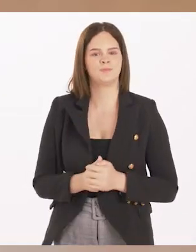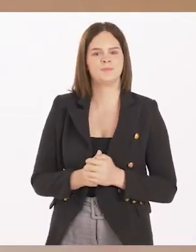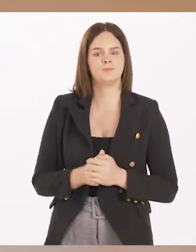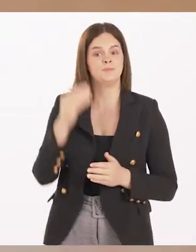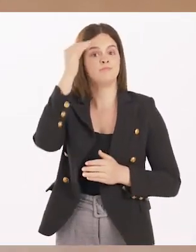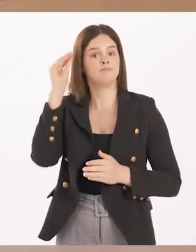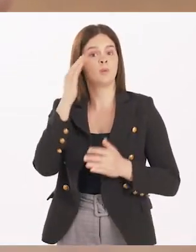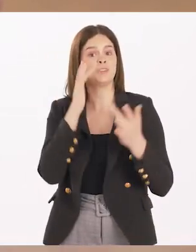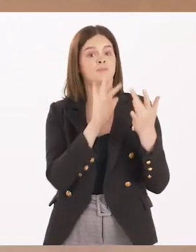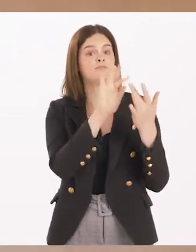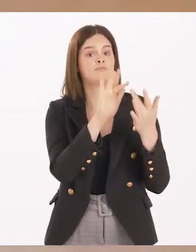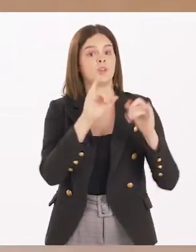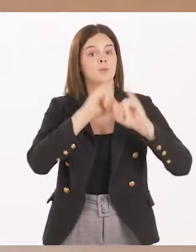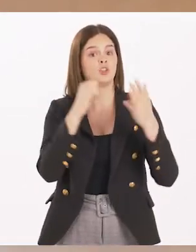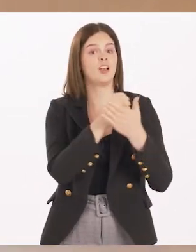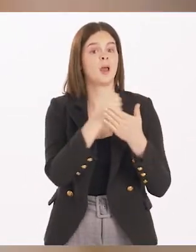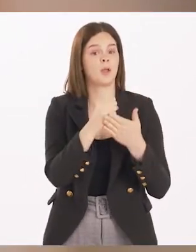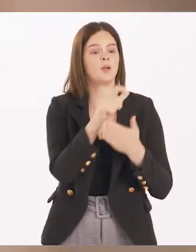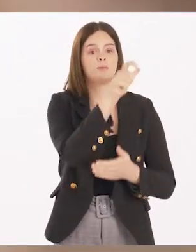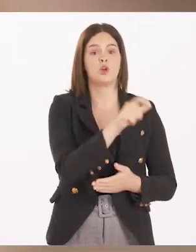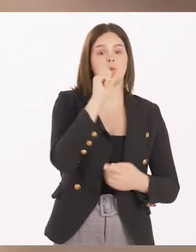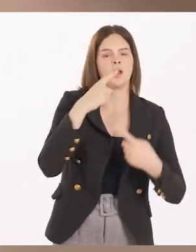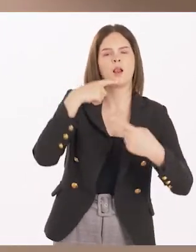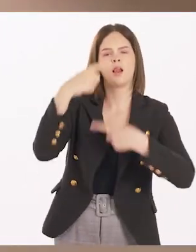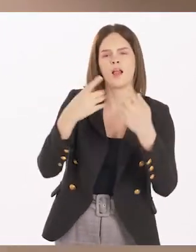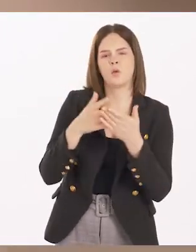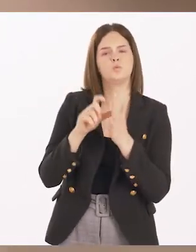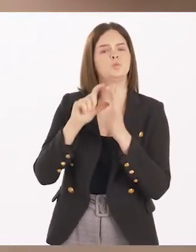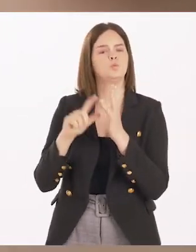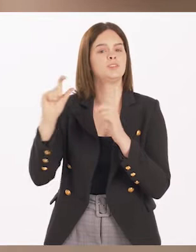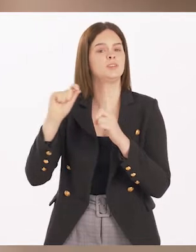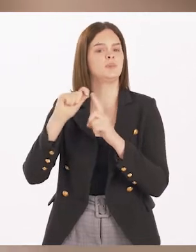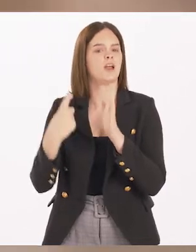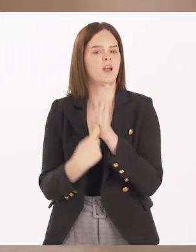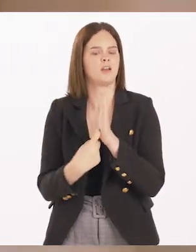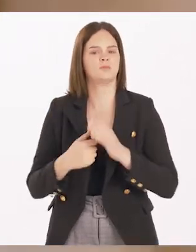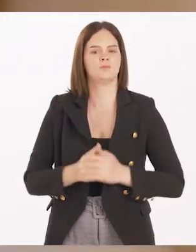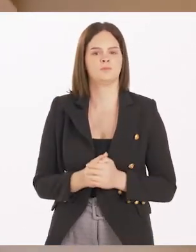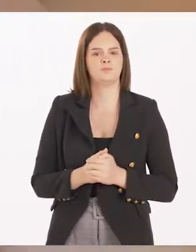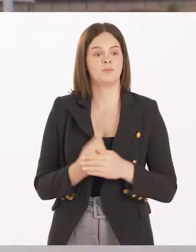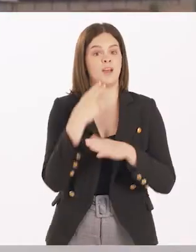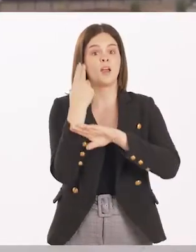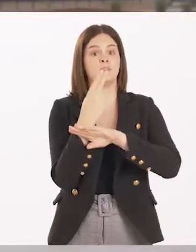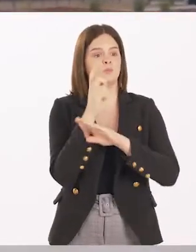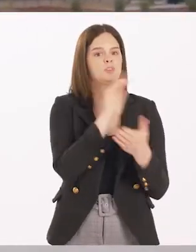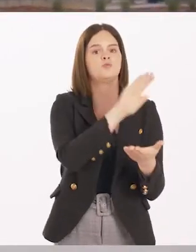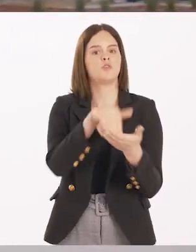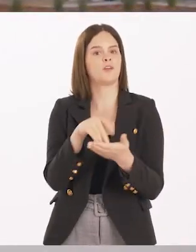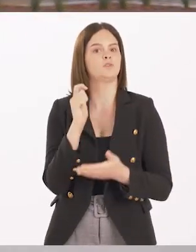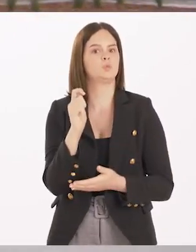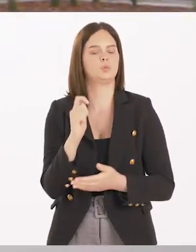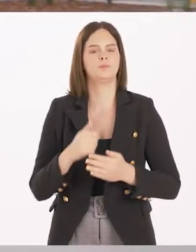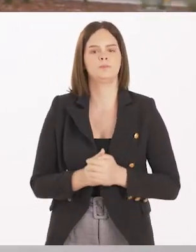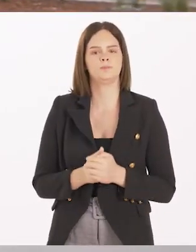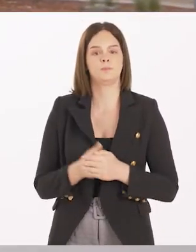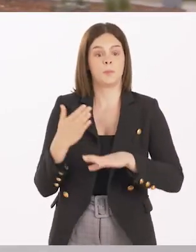in mind that when you call 000, the call taker will tell you what to do and send us straight away. But knowing what to do